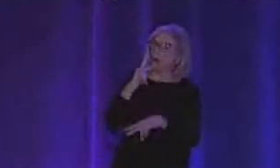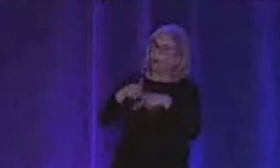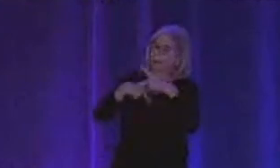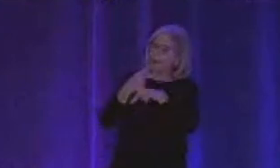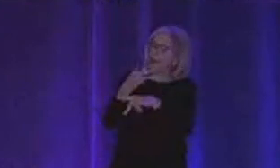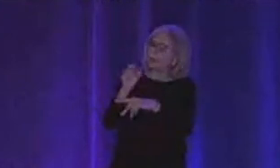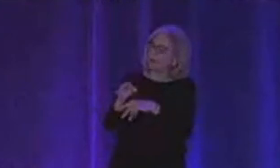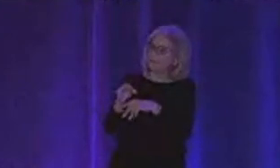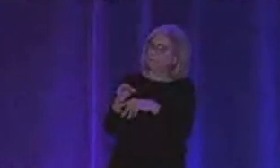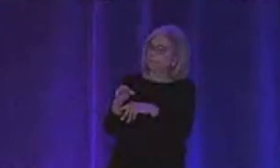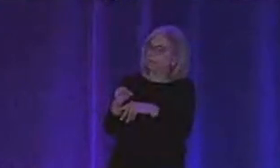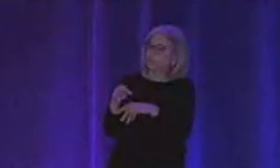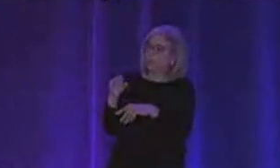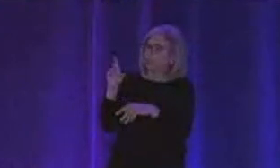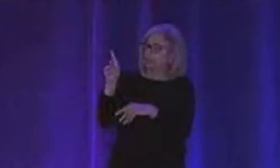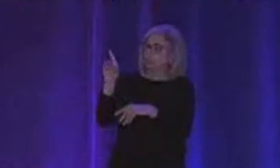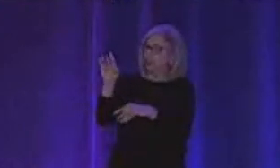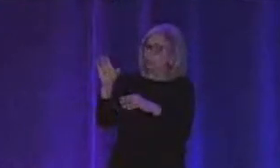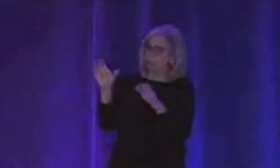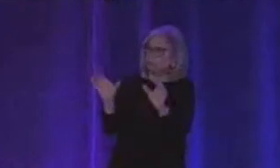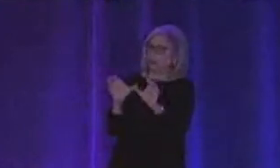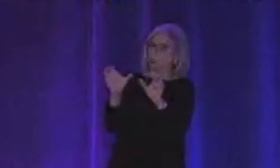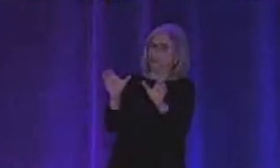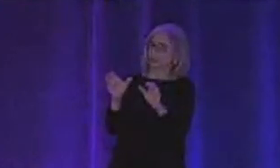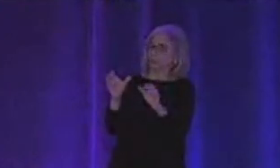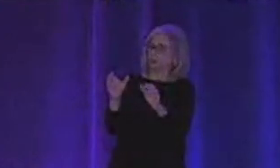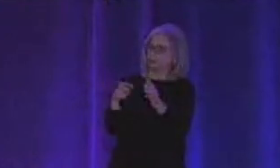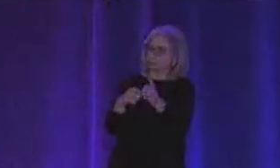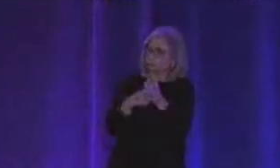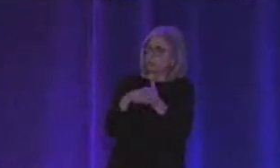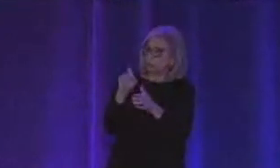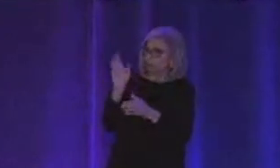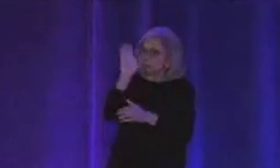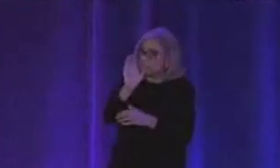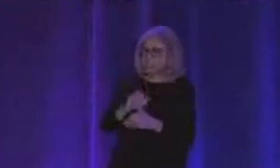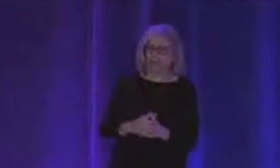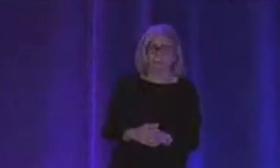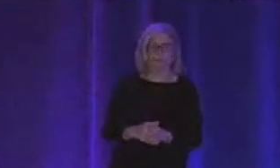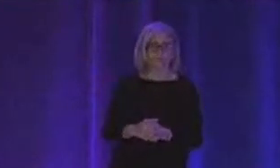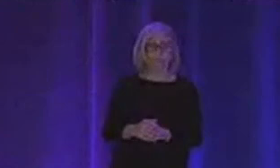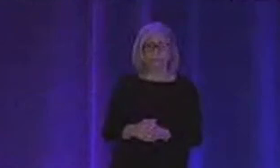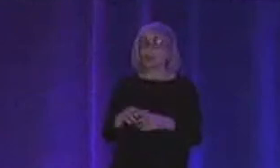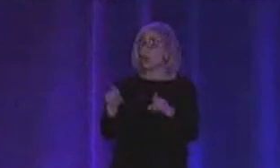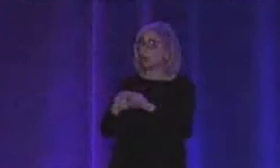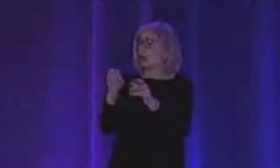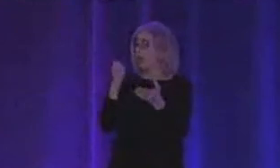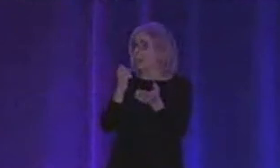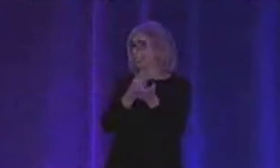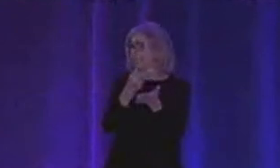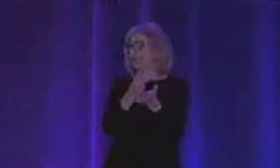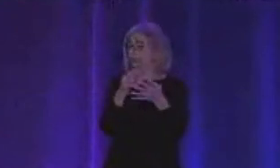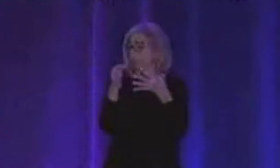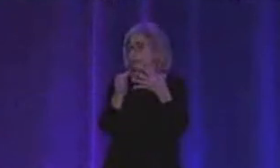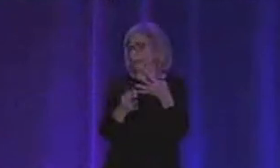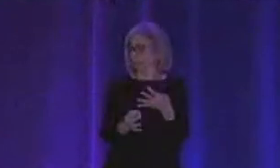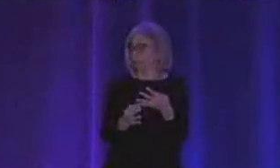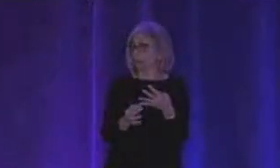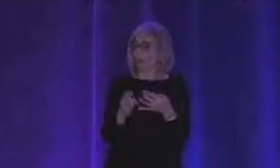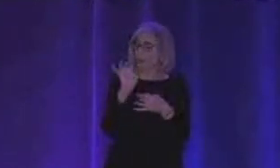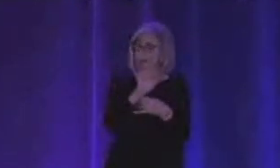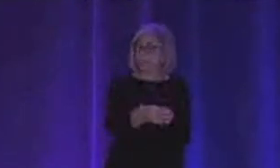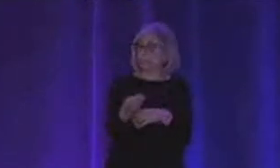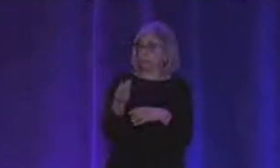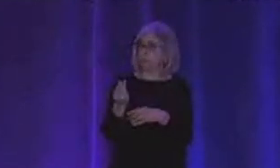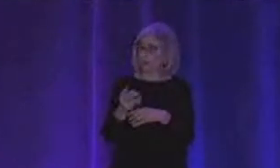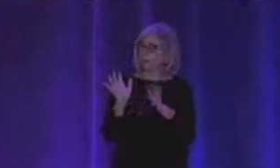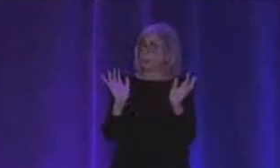of credential are you sending. And then there's also the authenticator selection. Now, this property